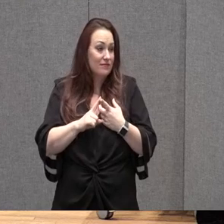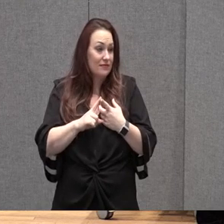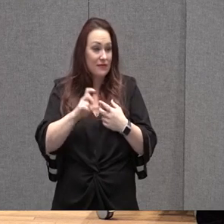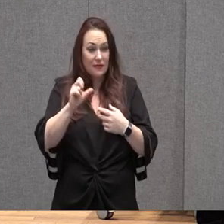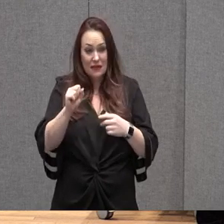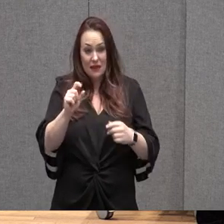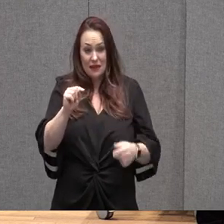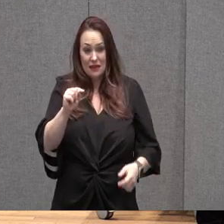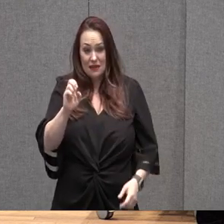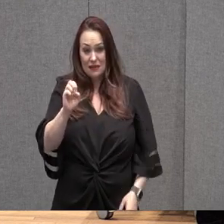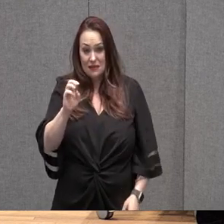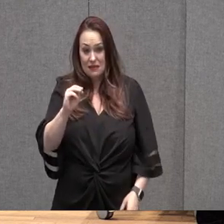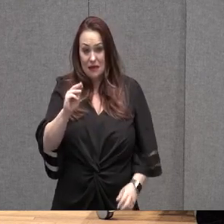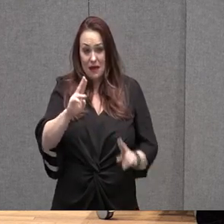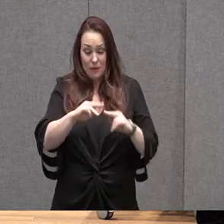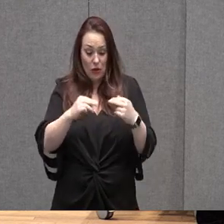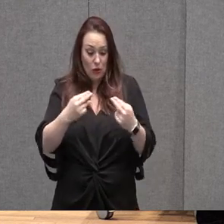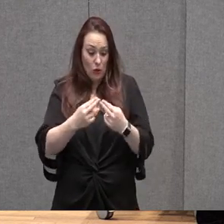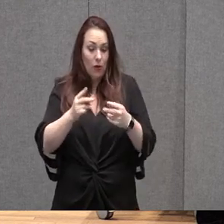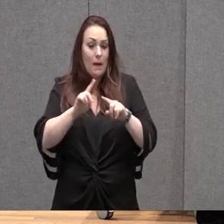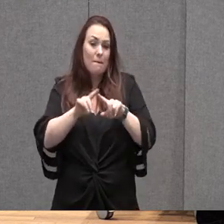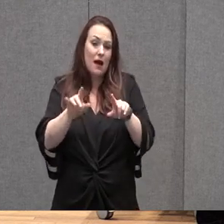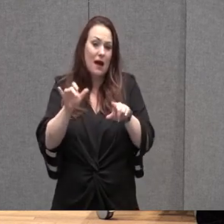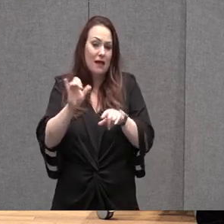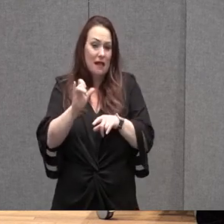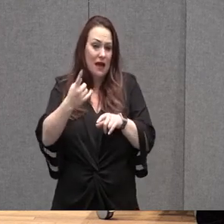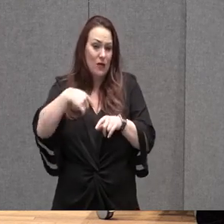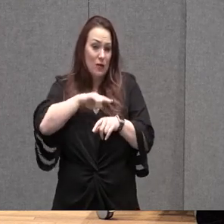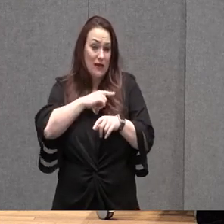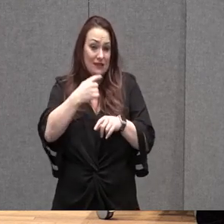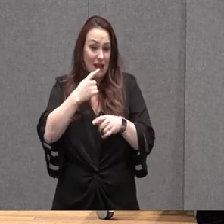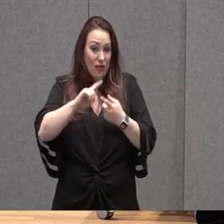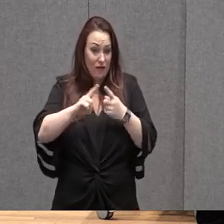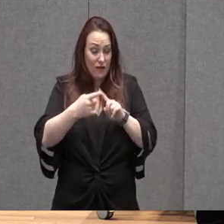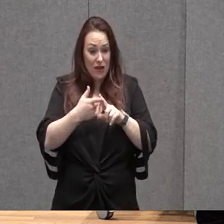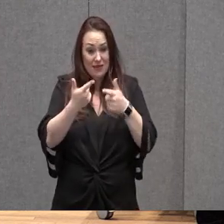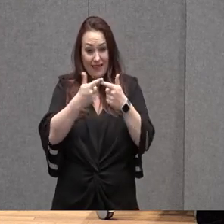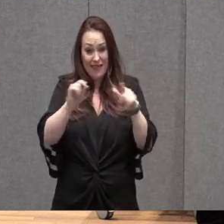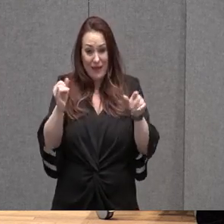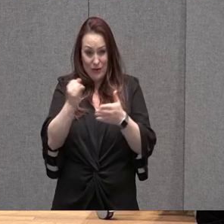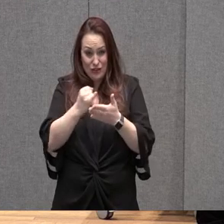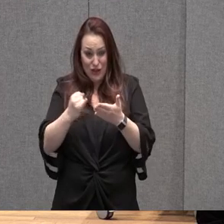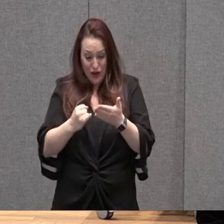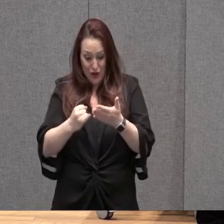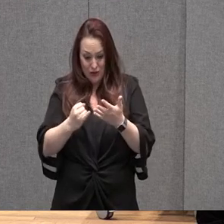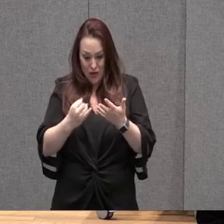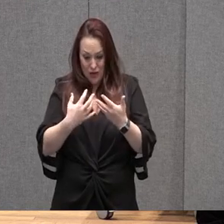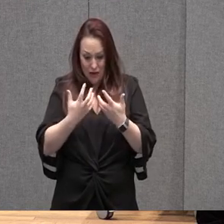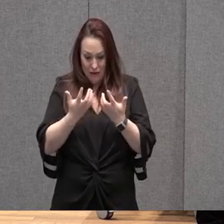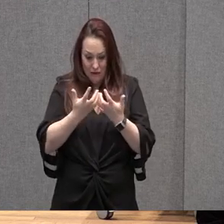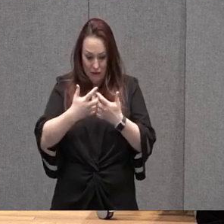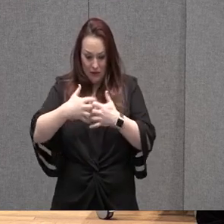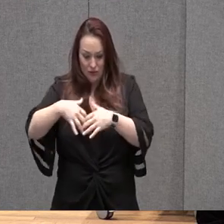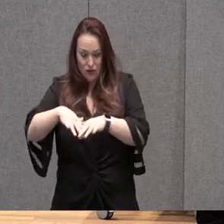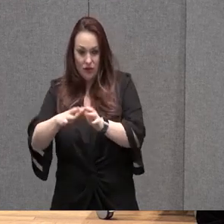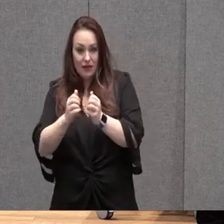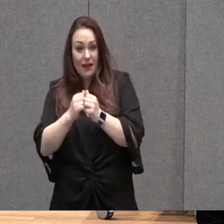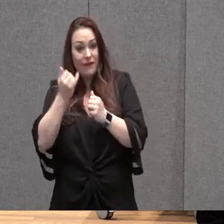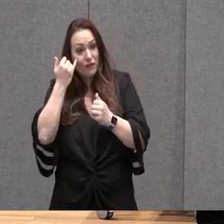STEM unit. But like we like to tell our friends at home, a lot of our language arts, they all mesh together. And so if you don't